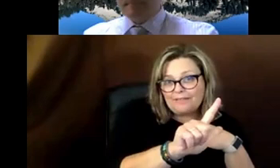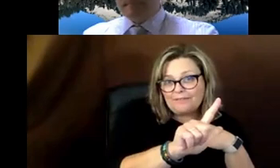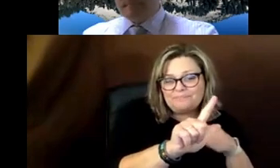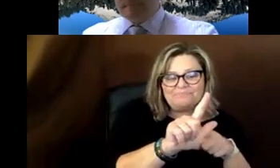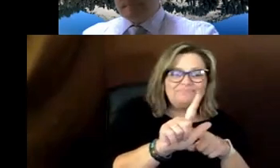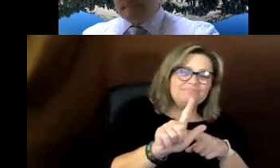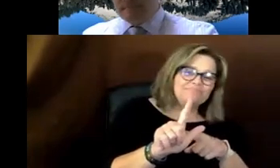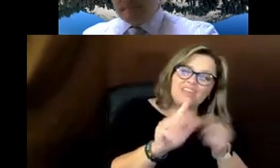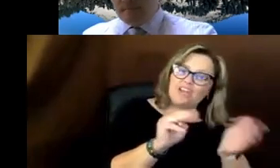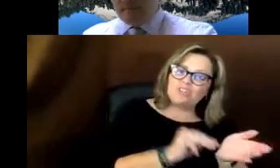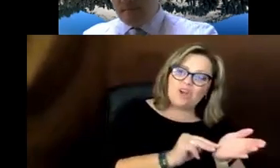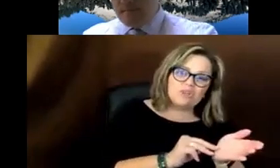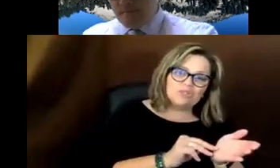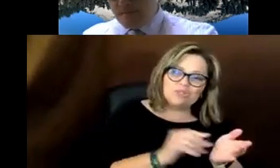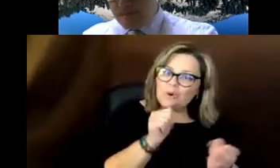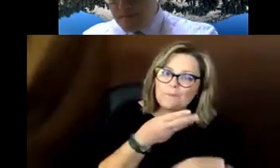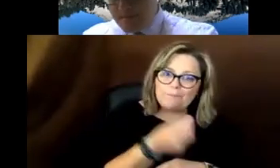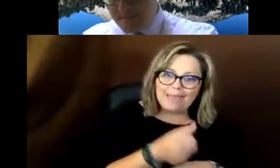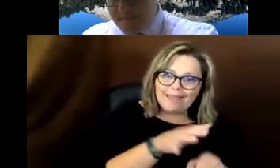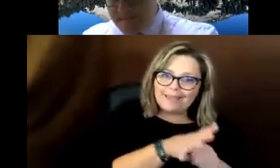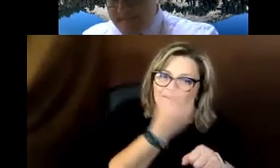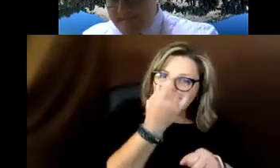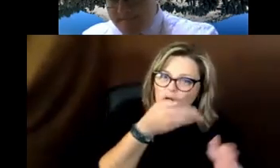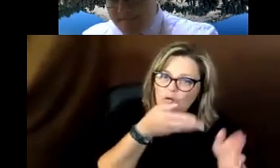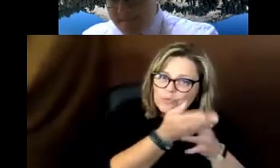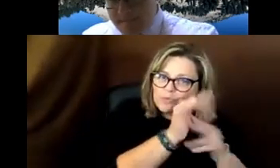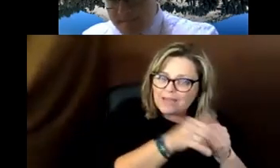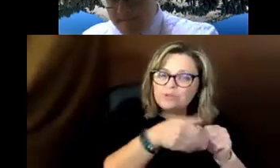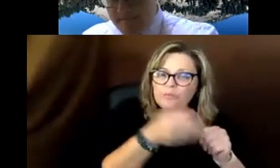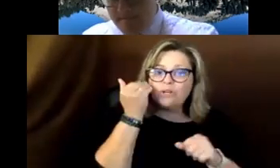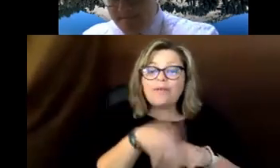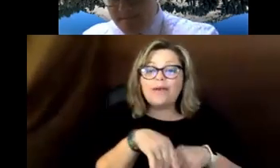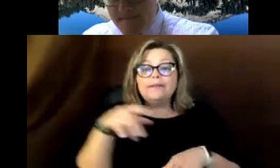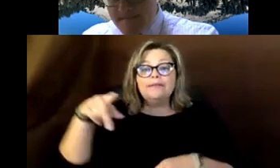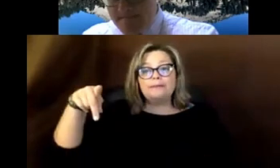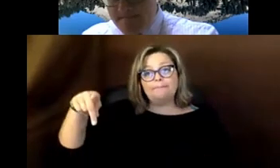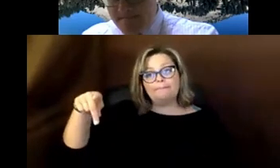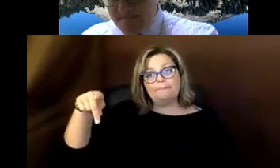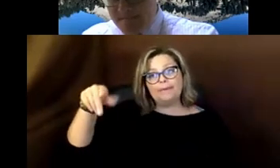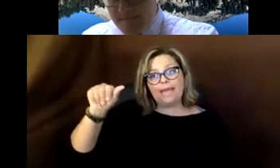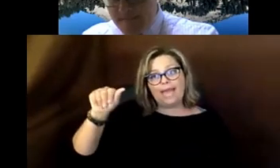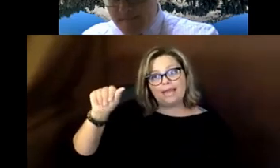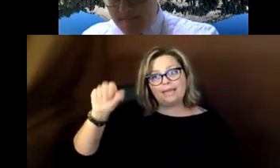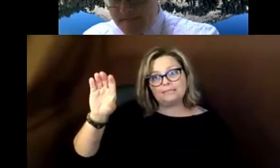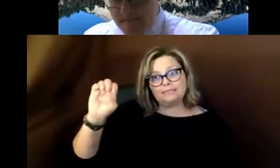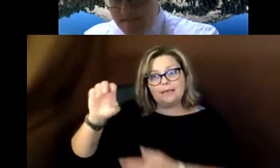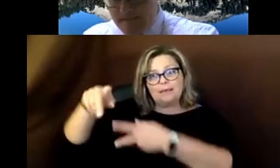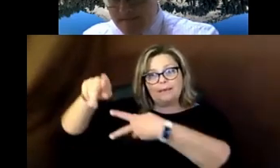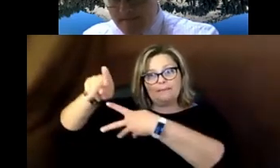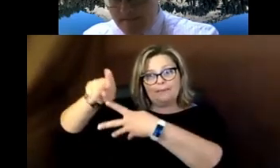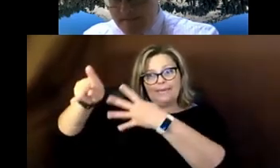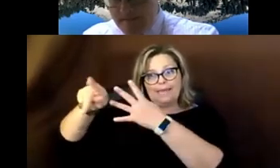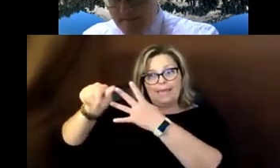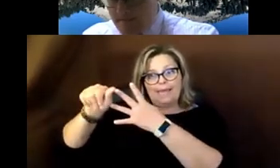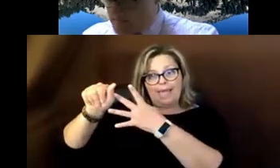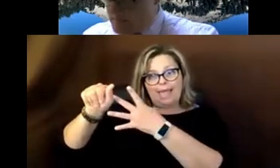is. The PACE program is an amazing model. It's called the Program of All-Inclusive Care for